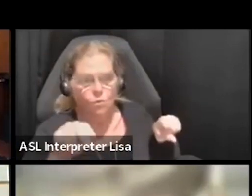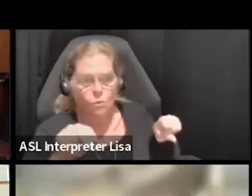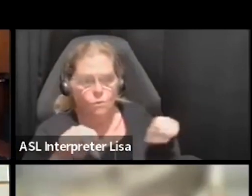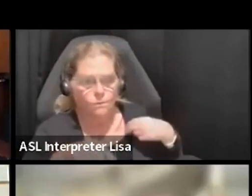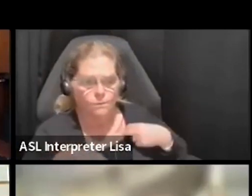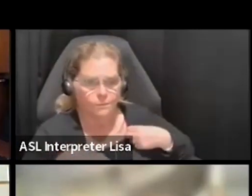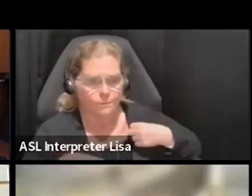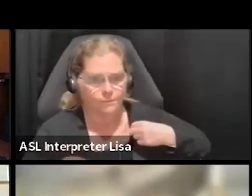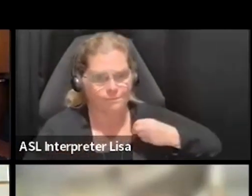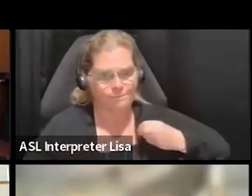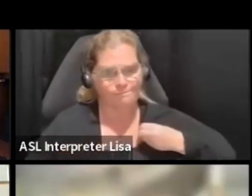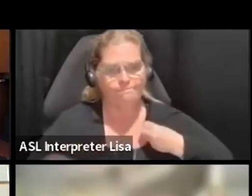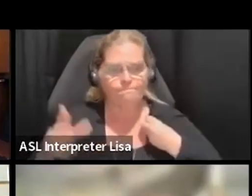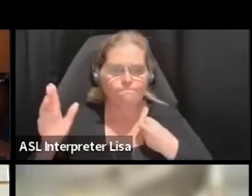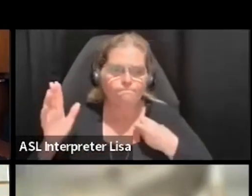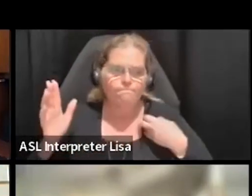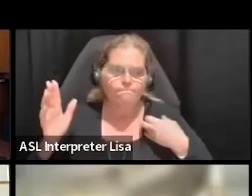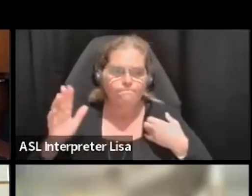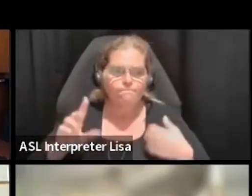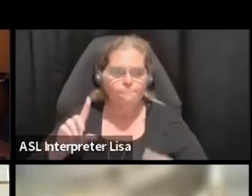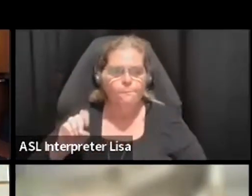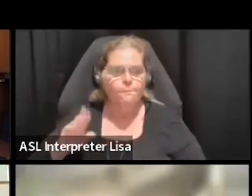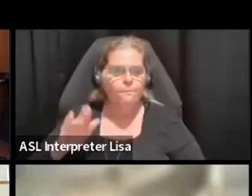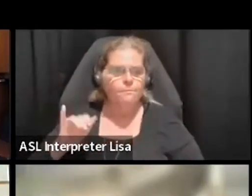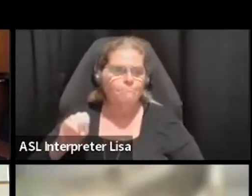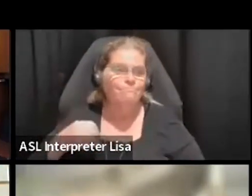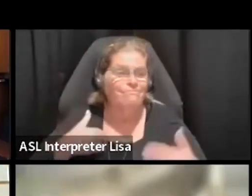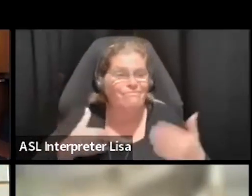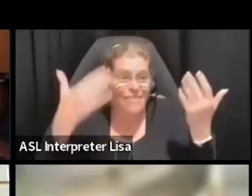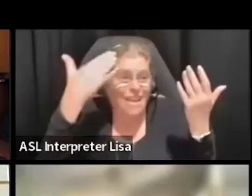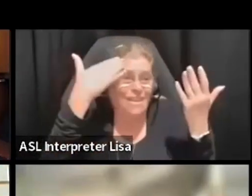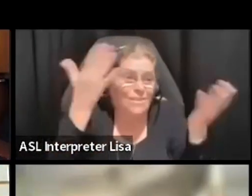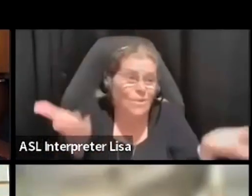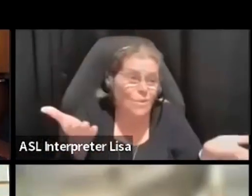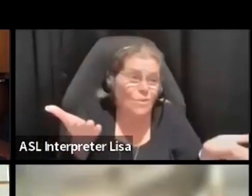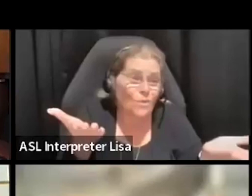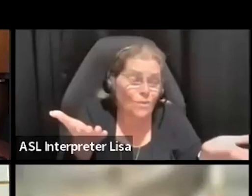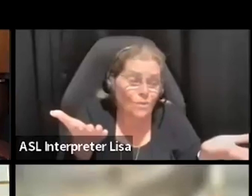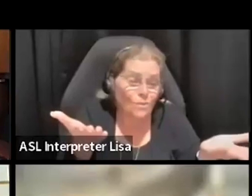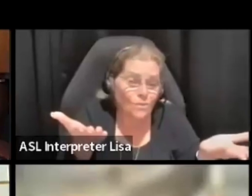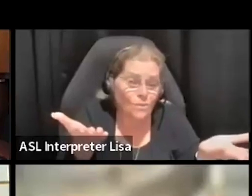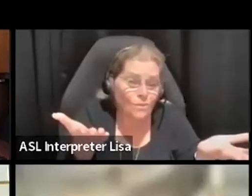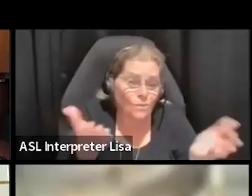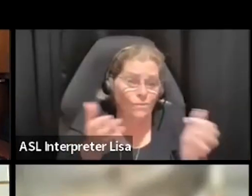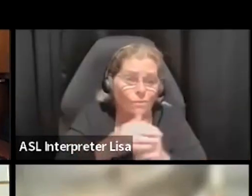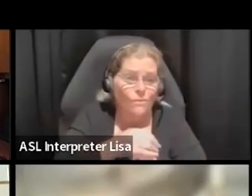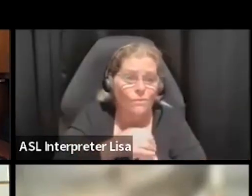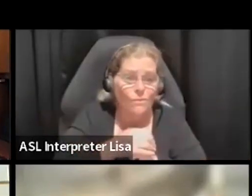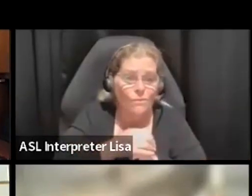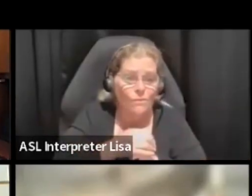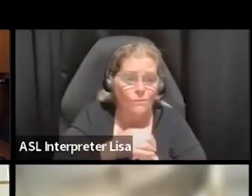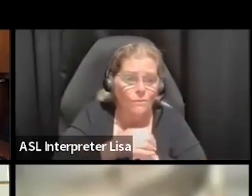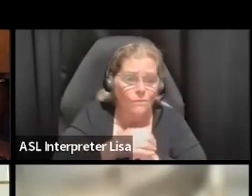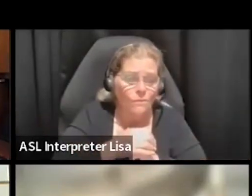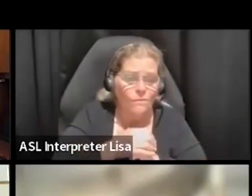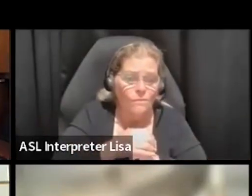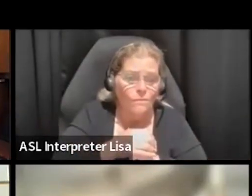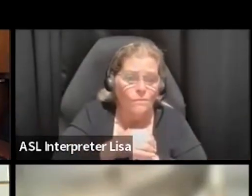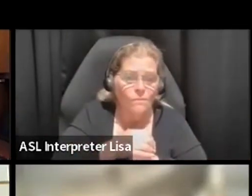And I would have to say, I don't know, because although the goals